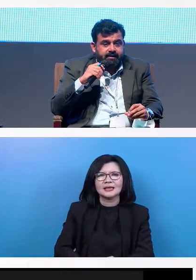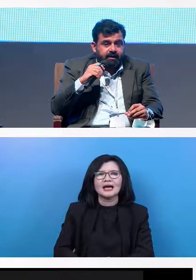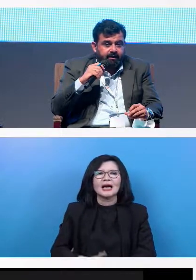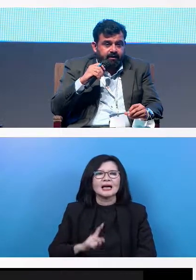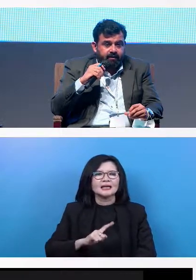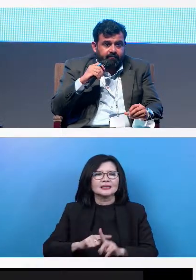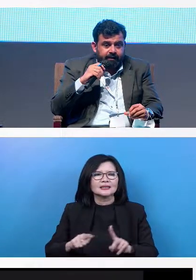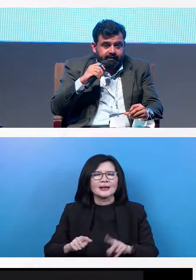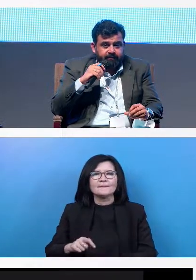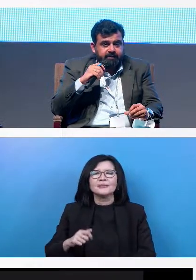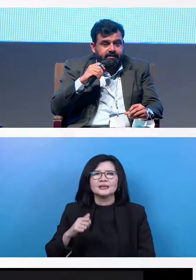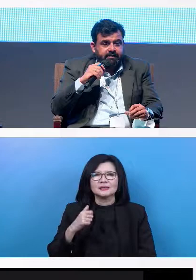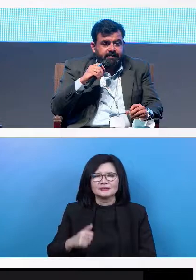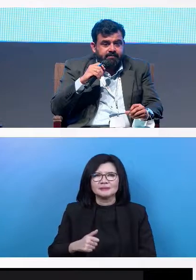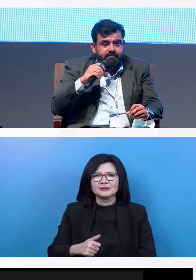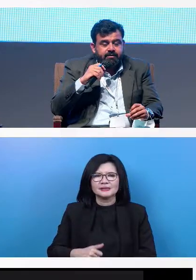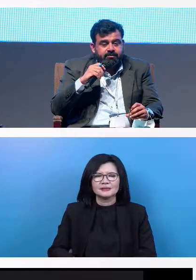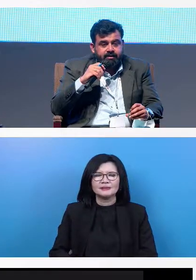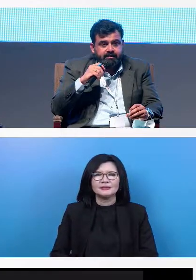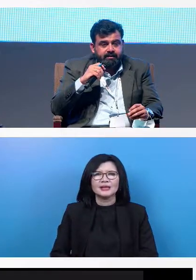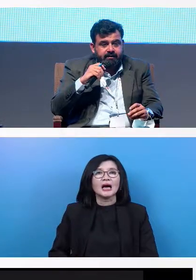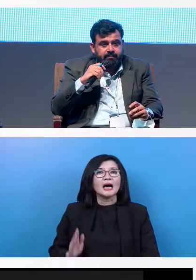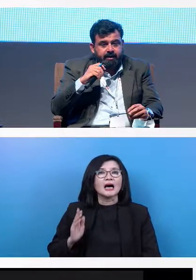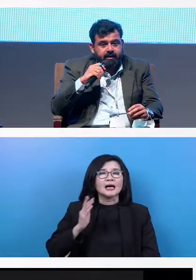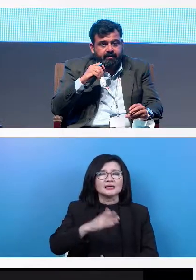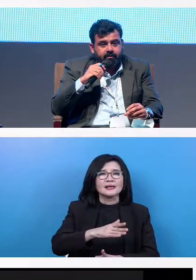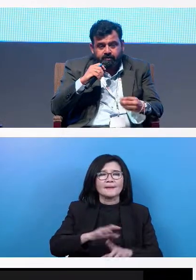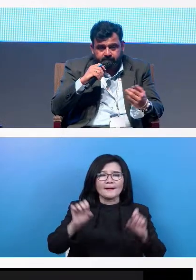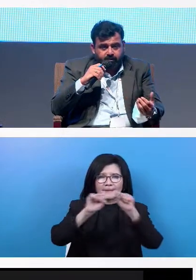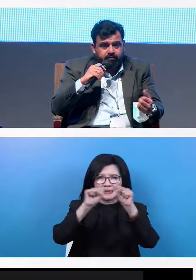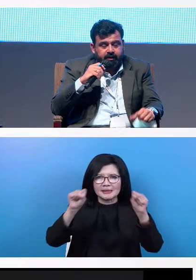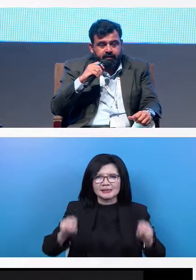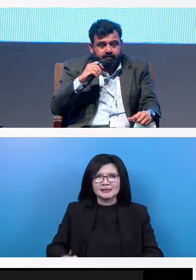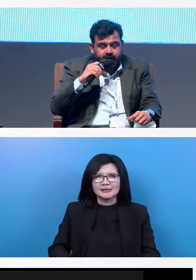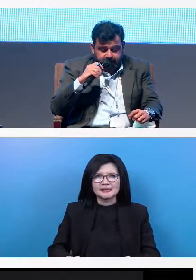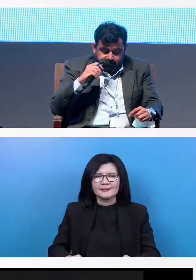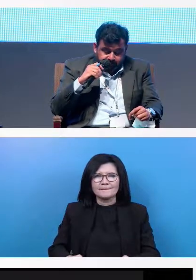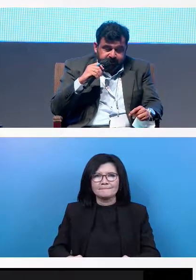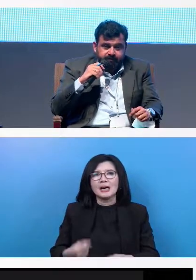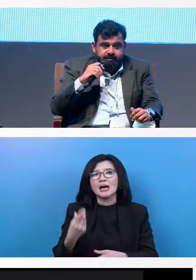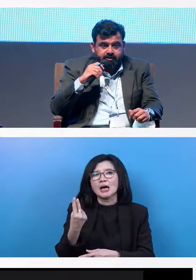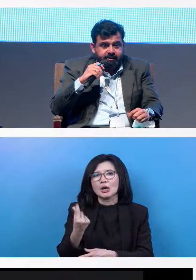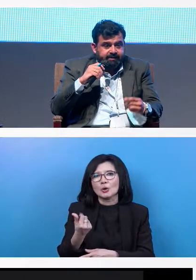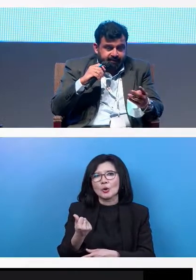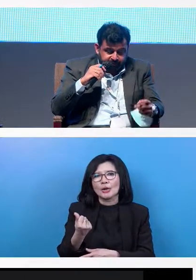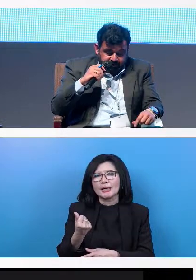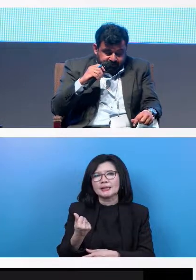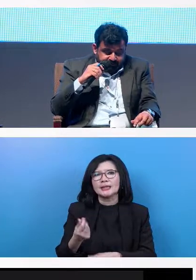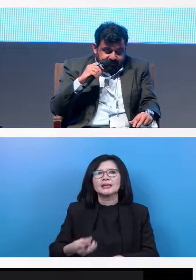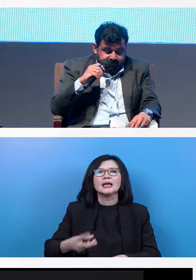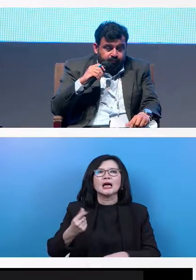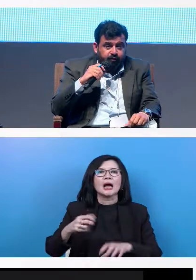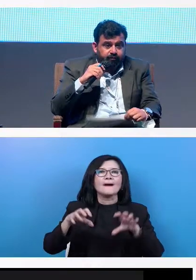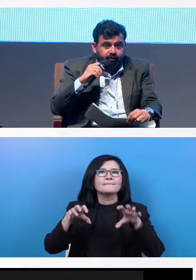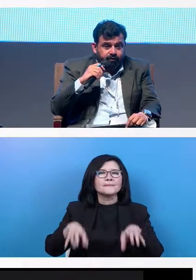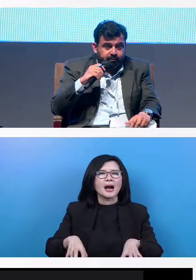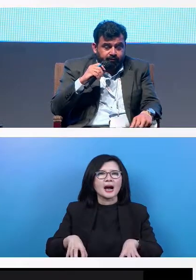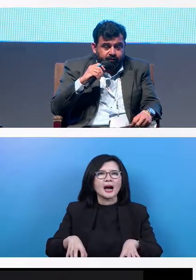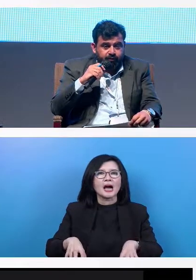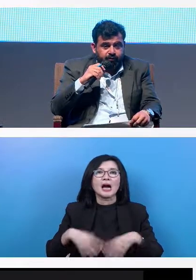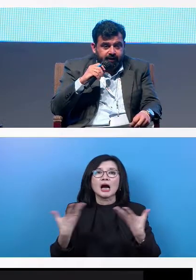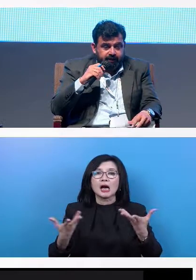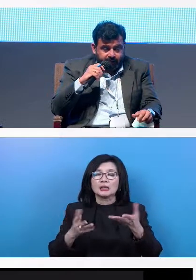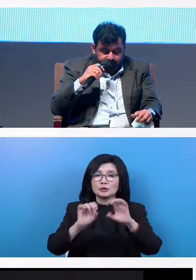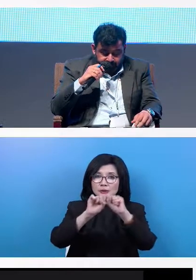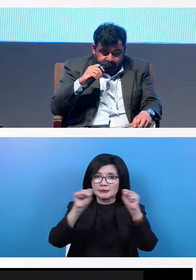stress testing the physical systems, or stress testing the banking or the reserve system in itself. But that's more